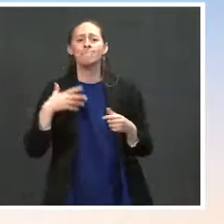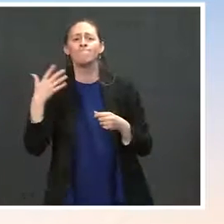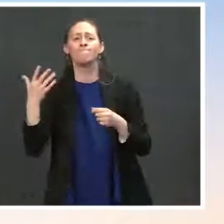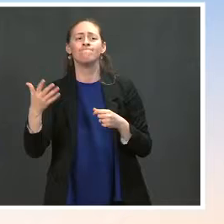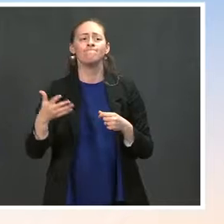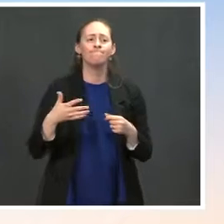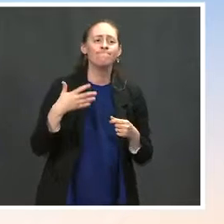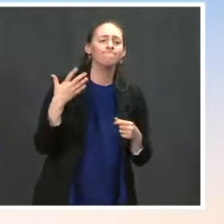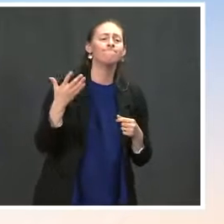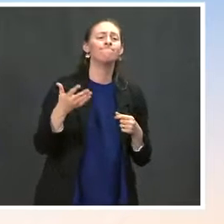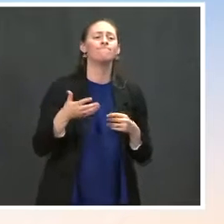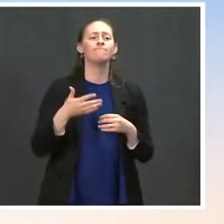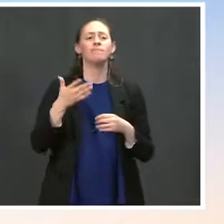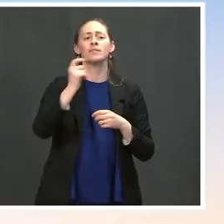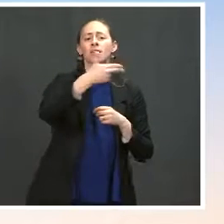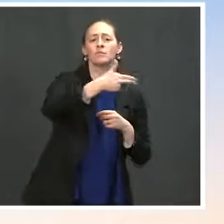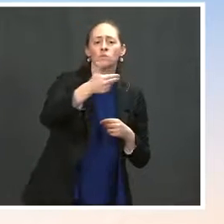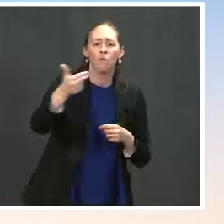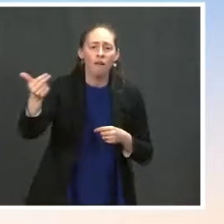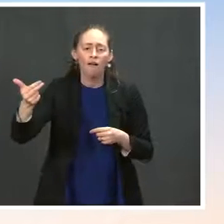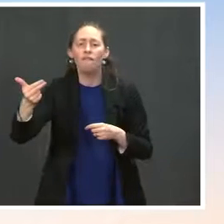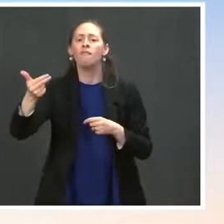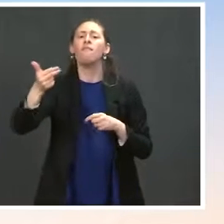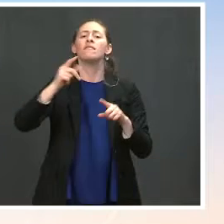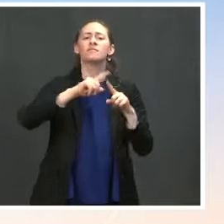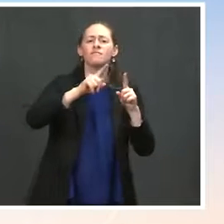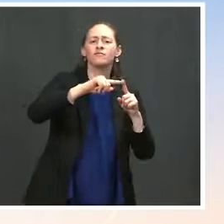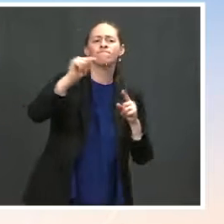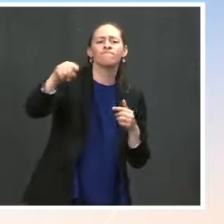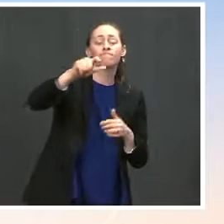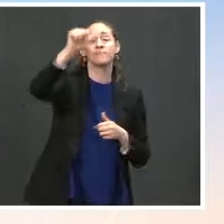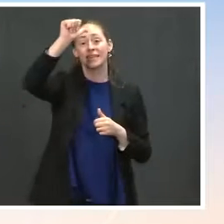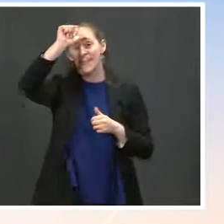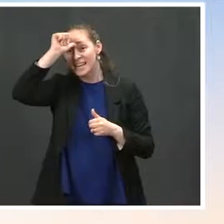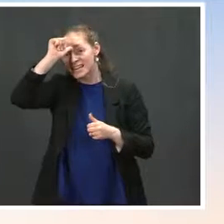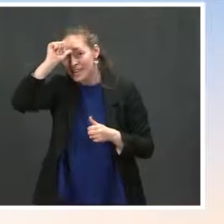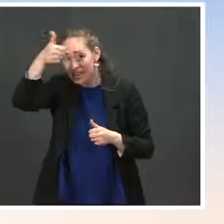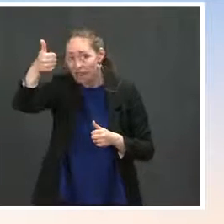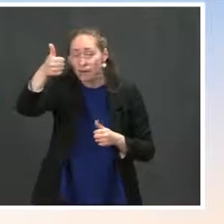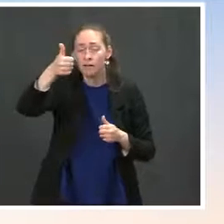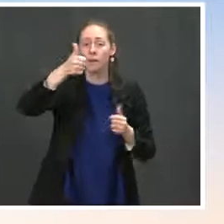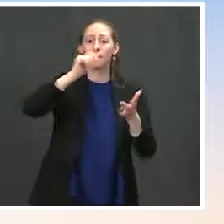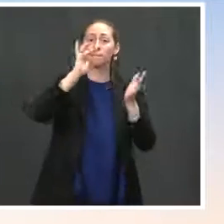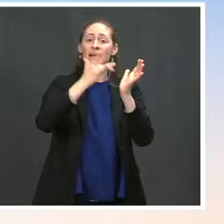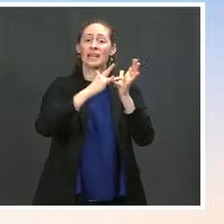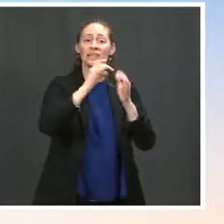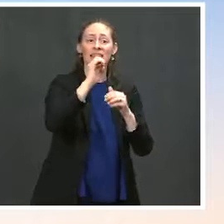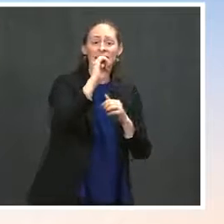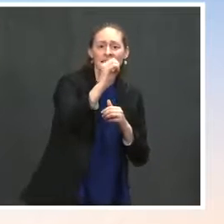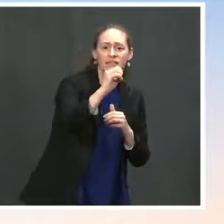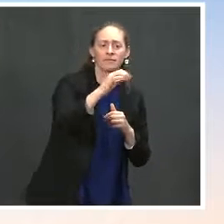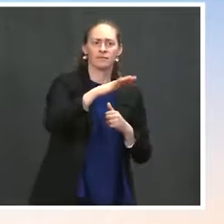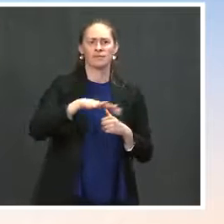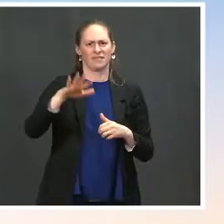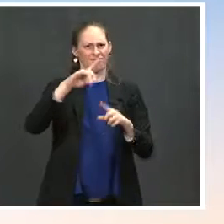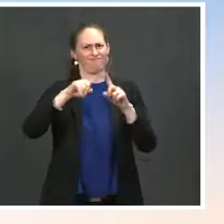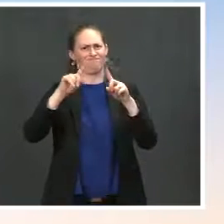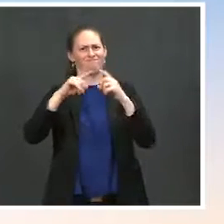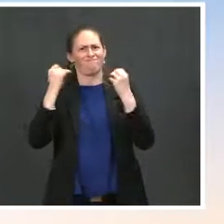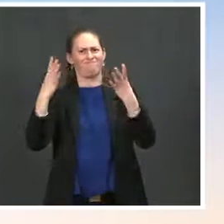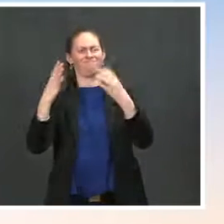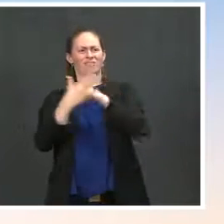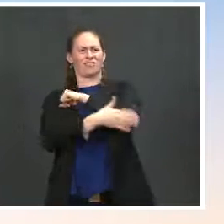Indonesia, with India, with the Middle East, with 11 countries at one meeting where